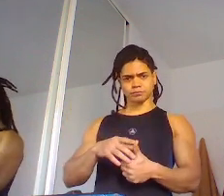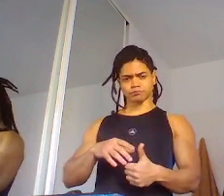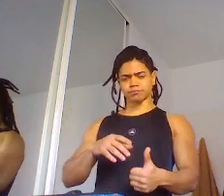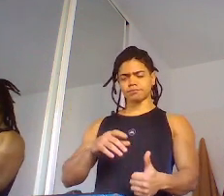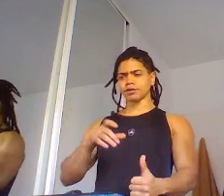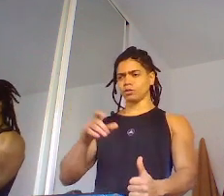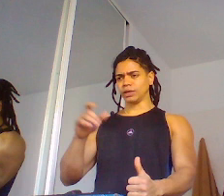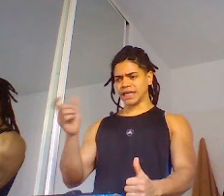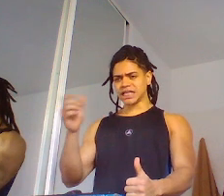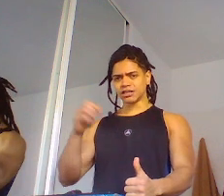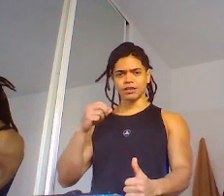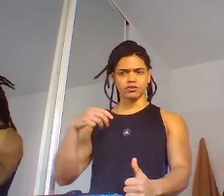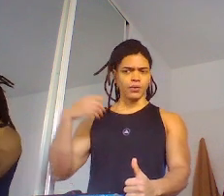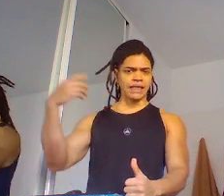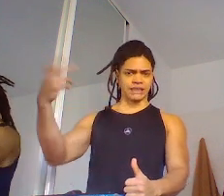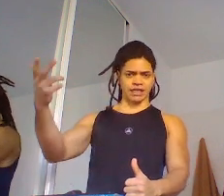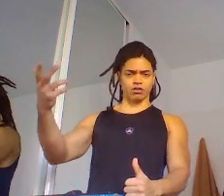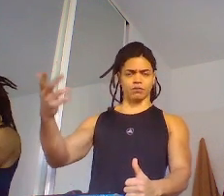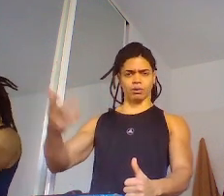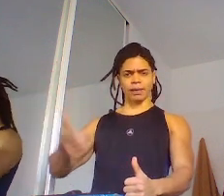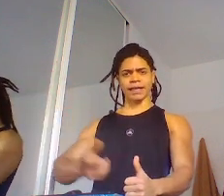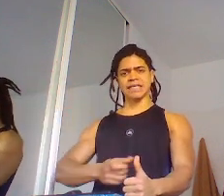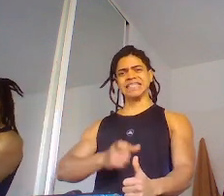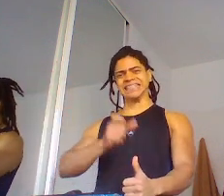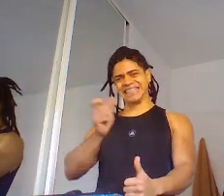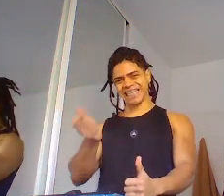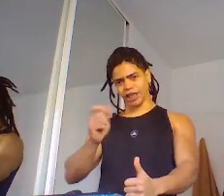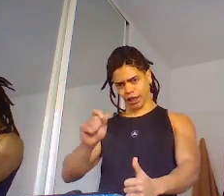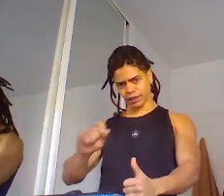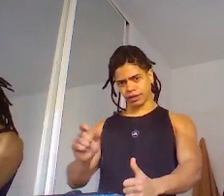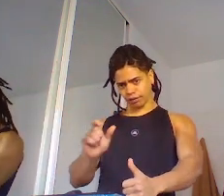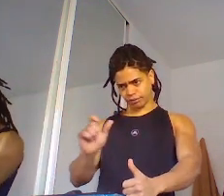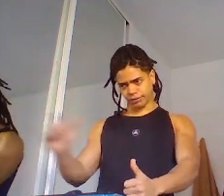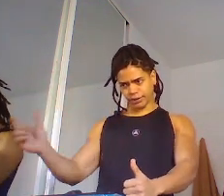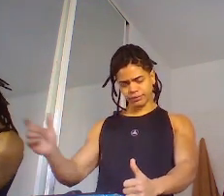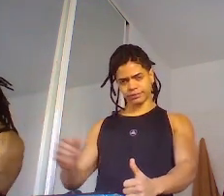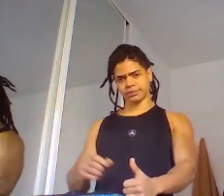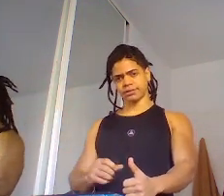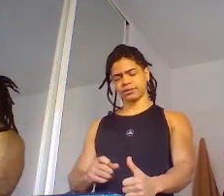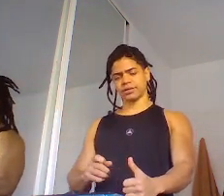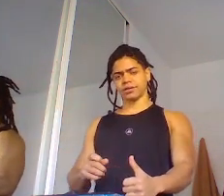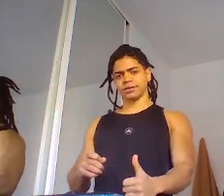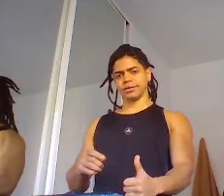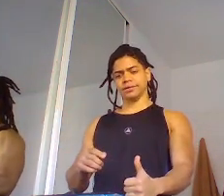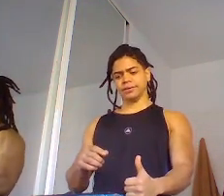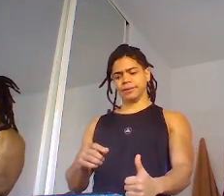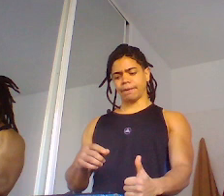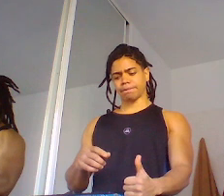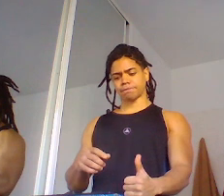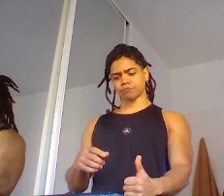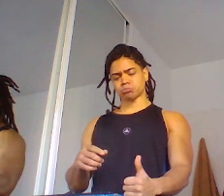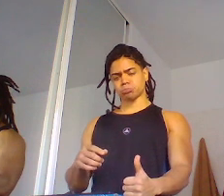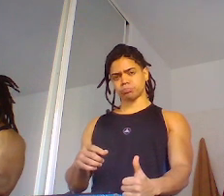banks. When anytime you ask a loan for a bank, it generates this.